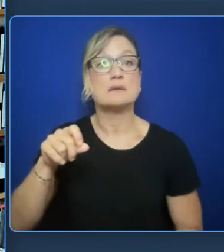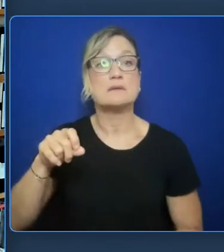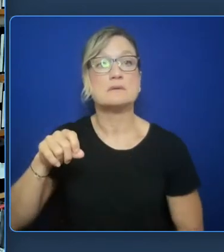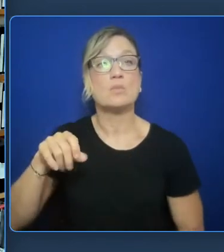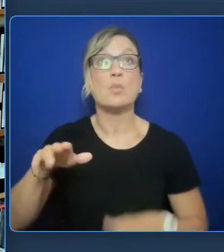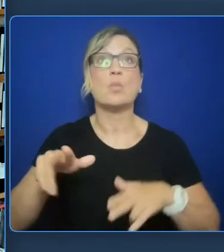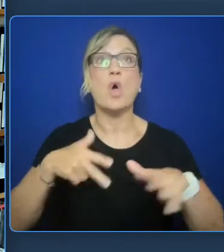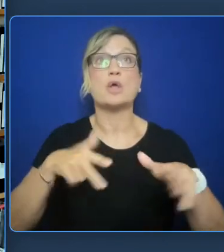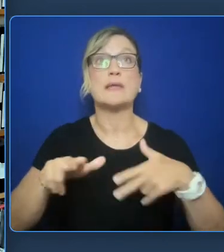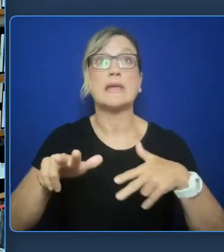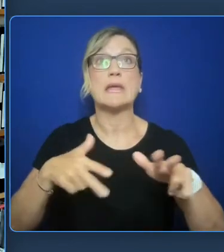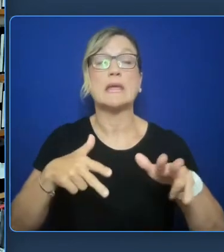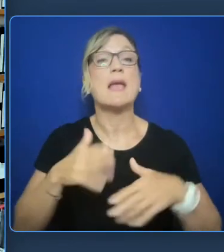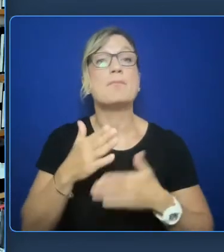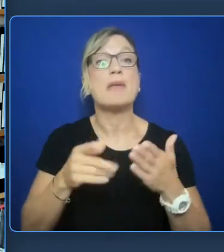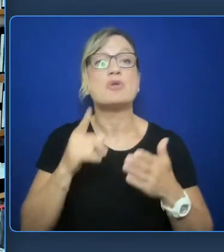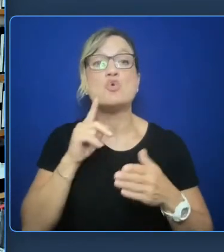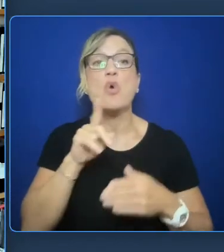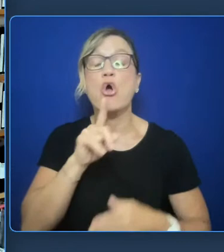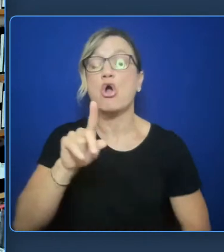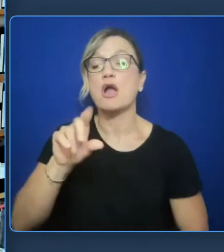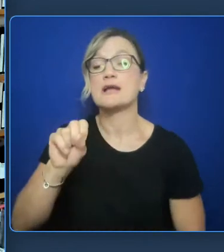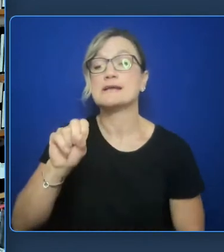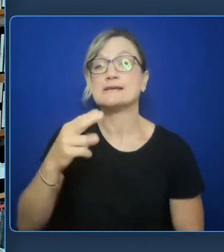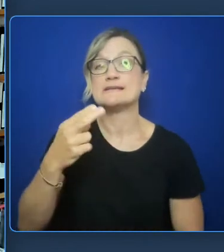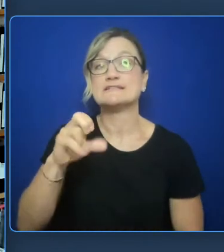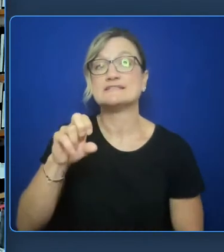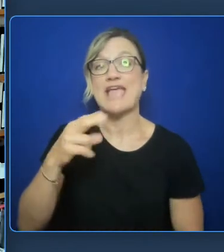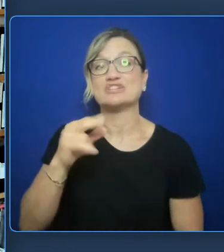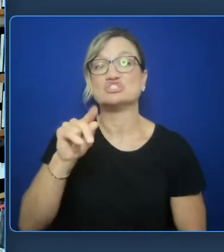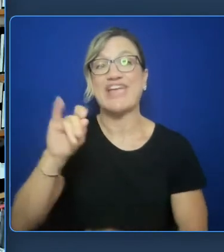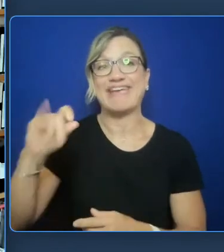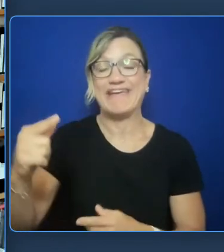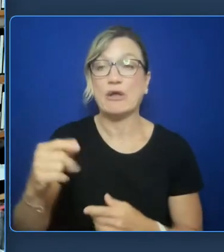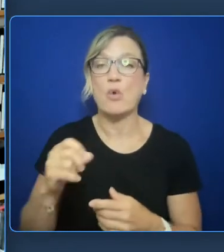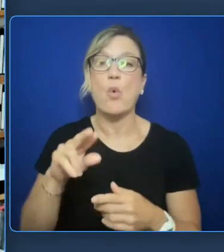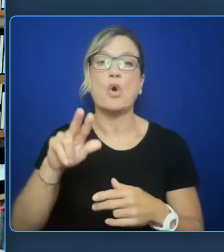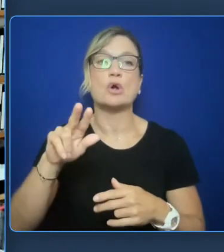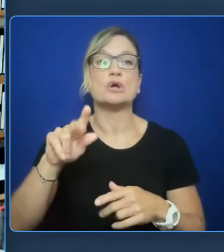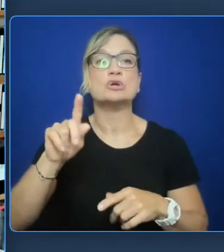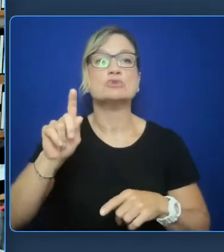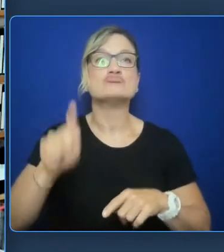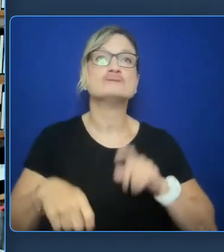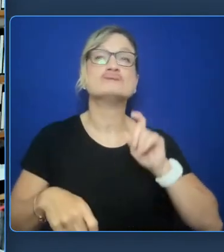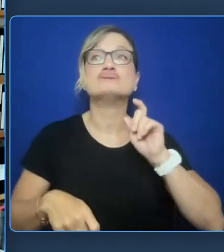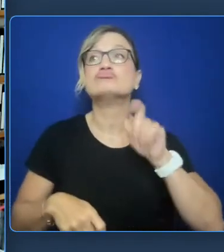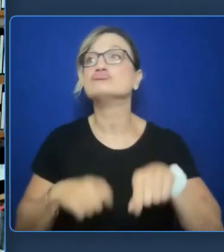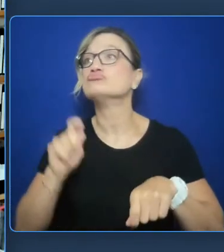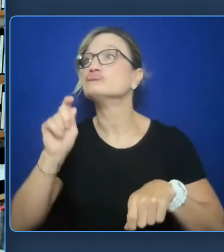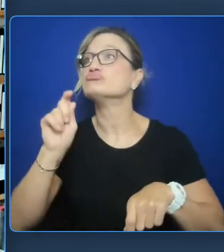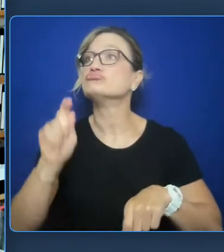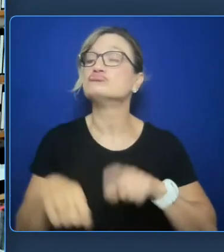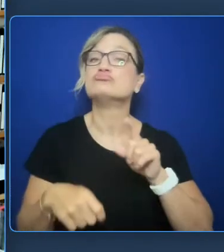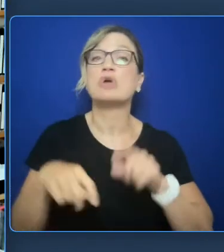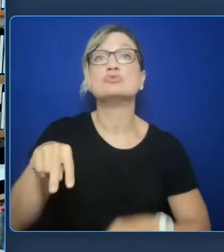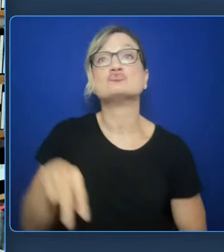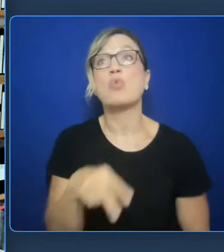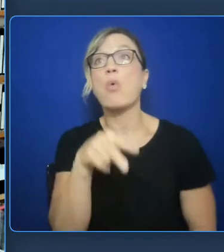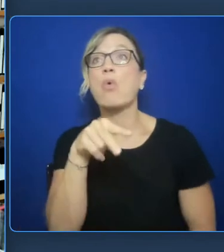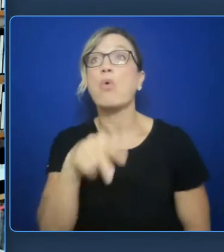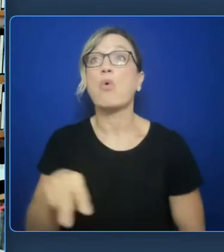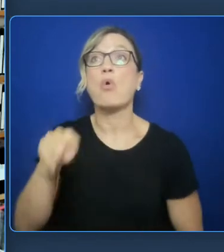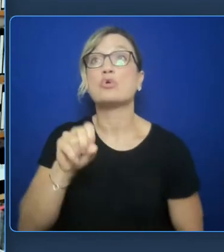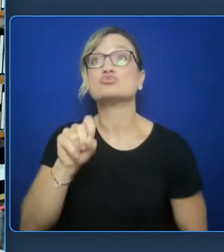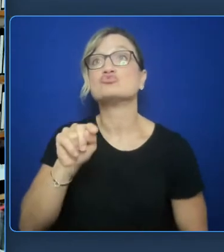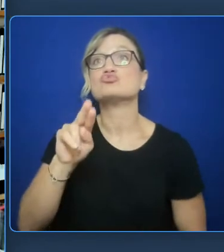you're sashaying, you're strolling, you're marching. Those are things that a trained